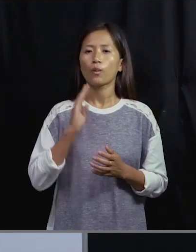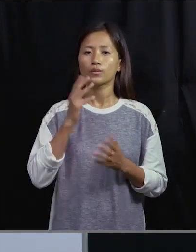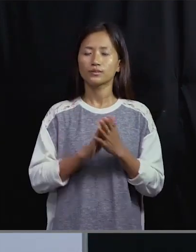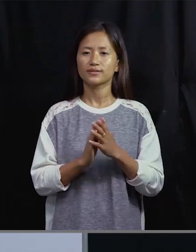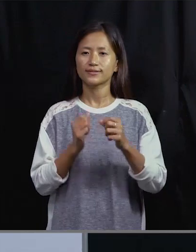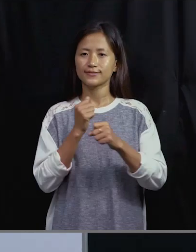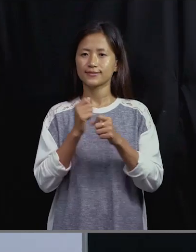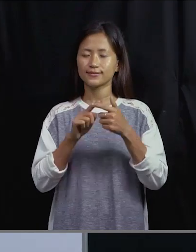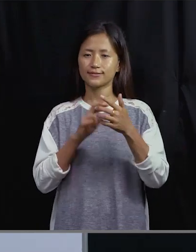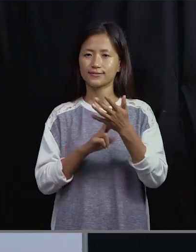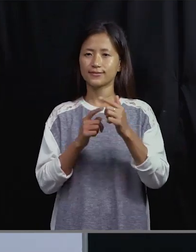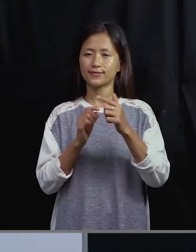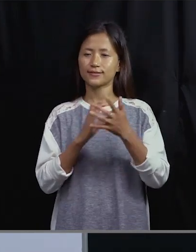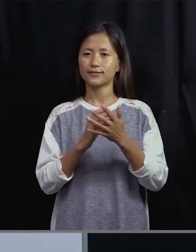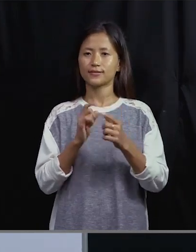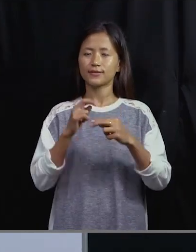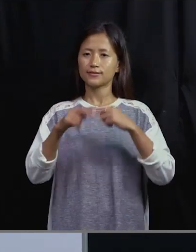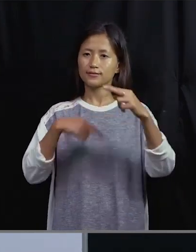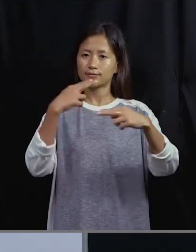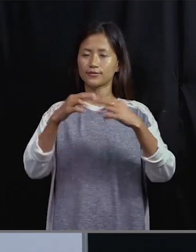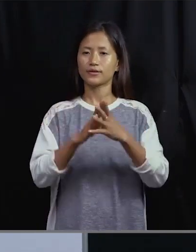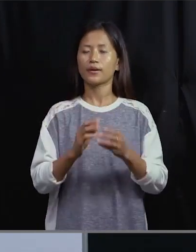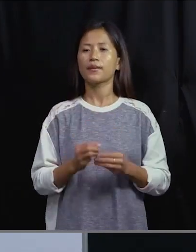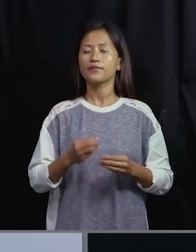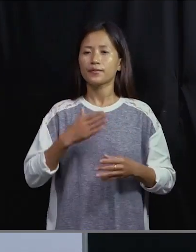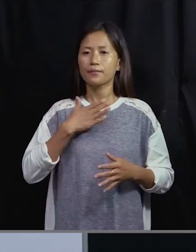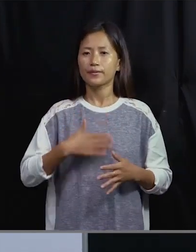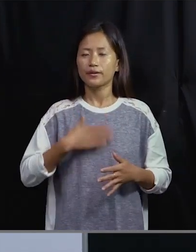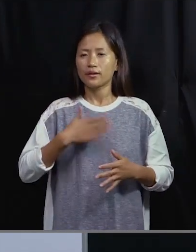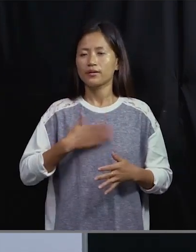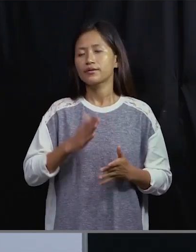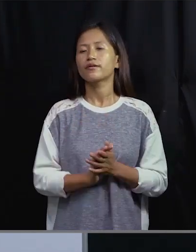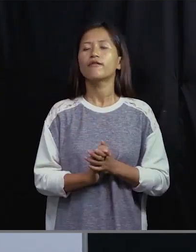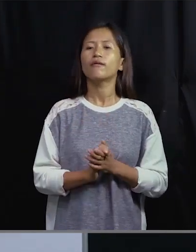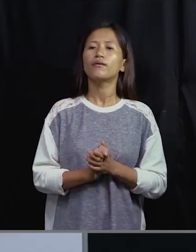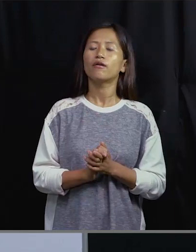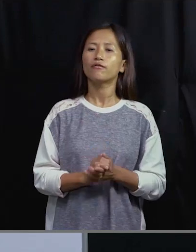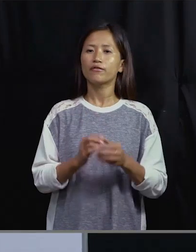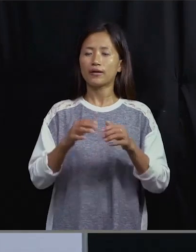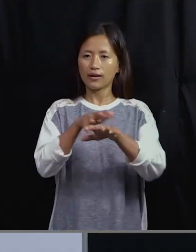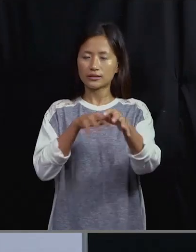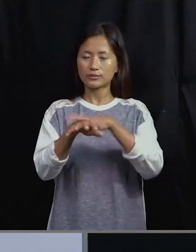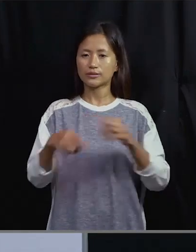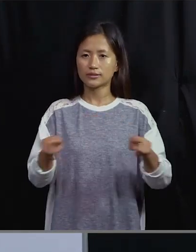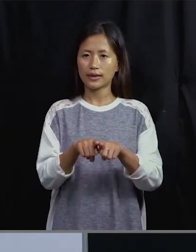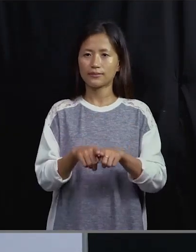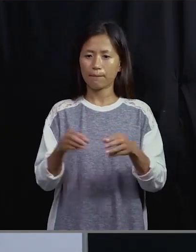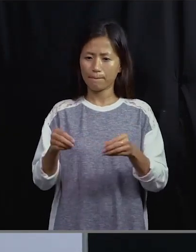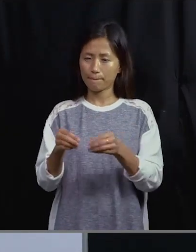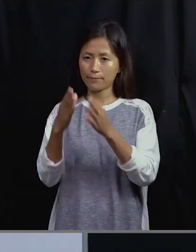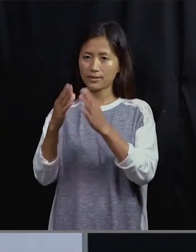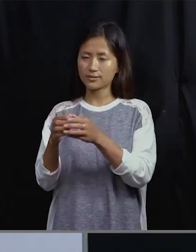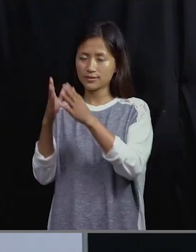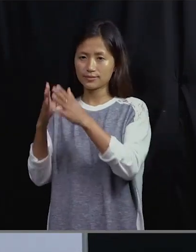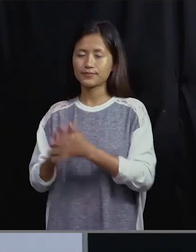genetic industry means what? Refers to breeding of animals and plants. Refers to breeding of animals and plants. That means